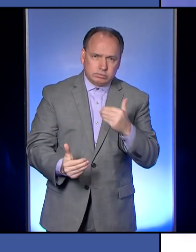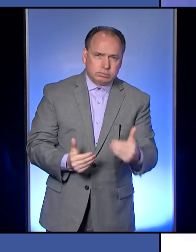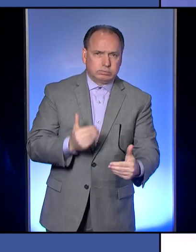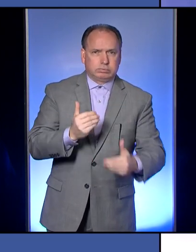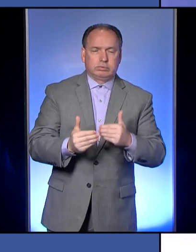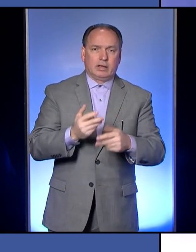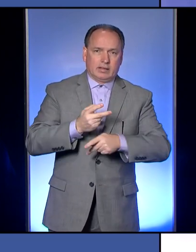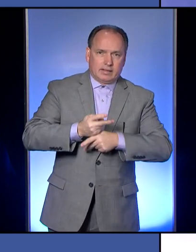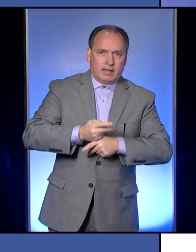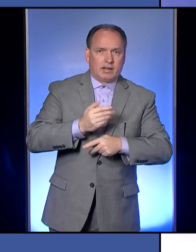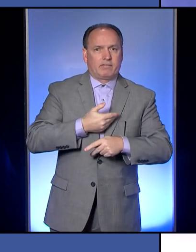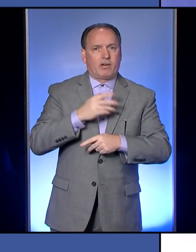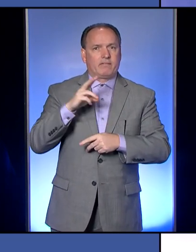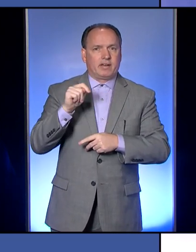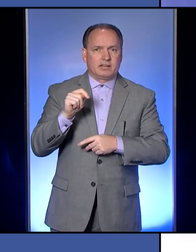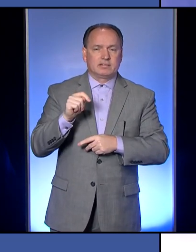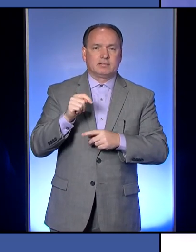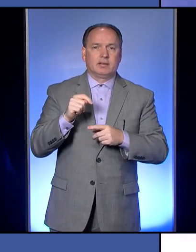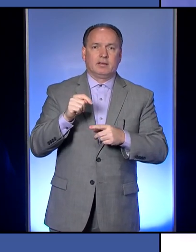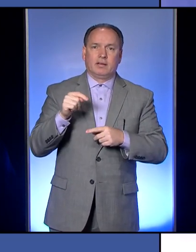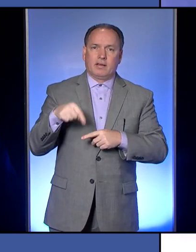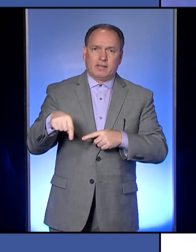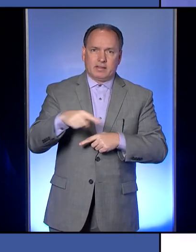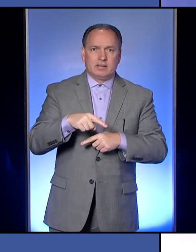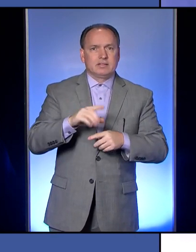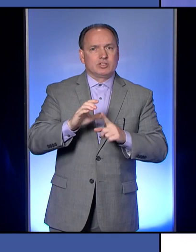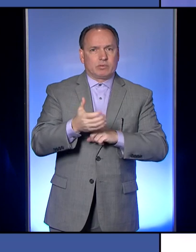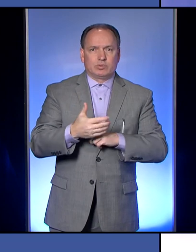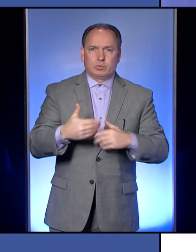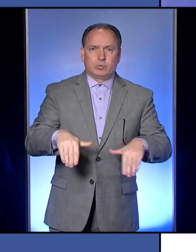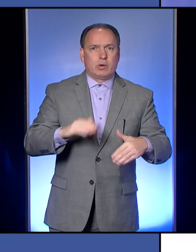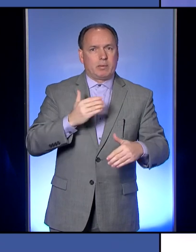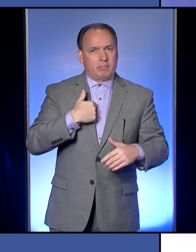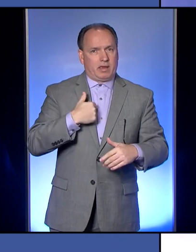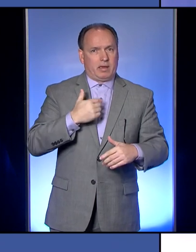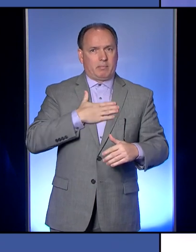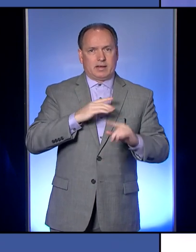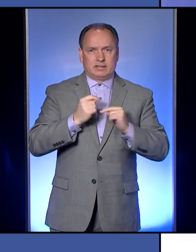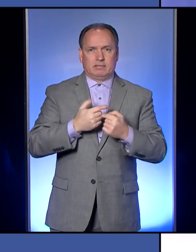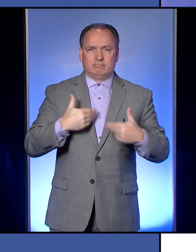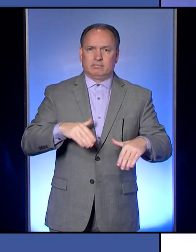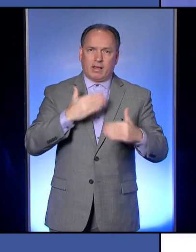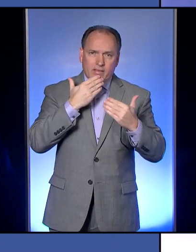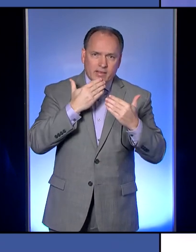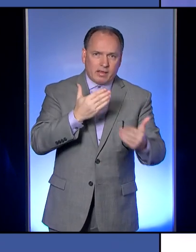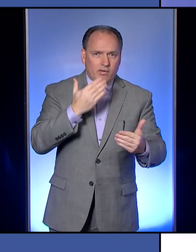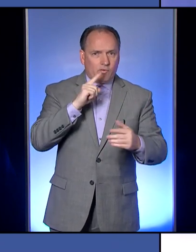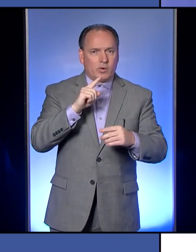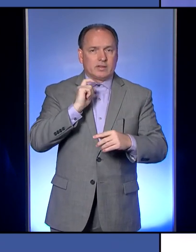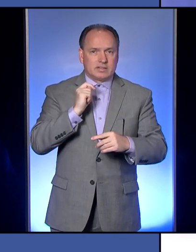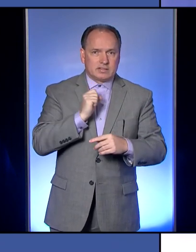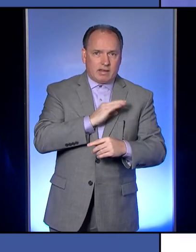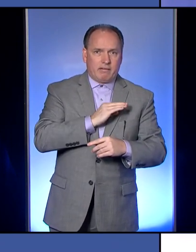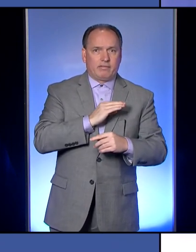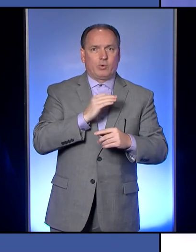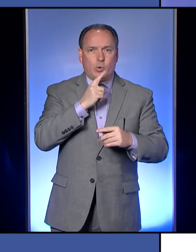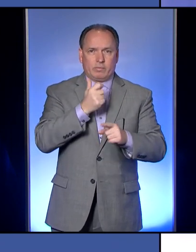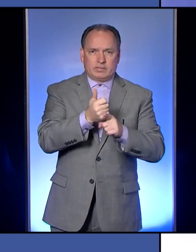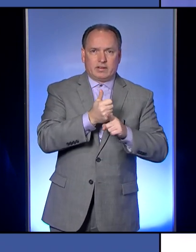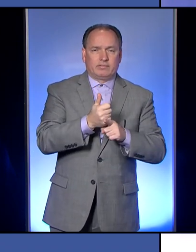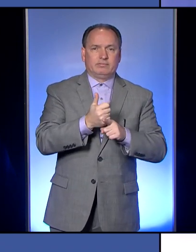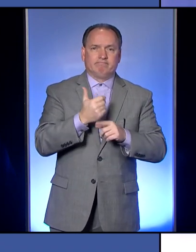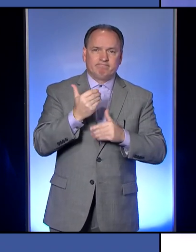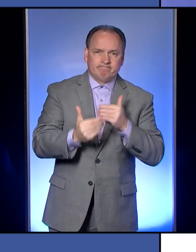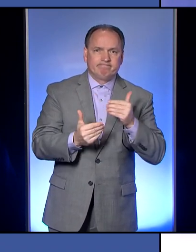circumstances. I, as well as our entire team, are so grateful to the dedicated staff we have consistently refining